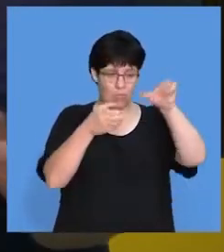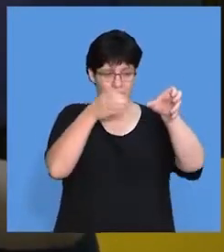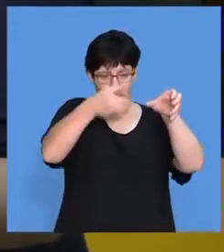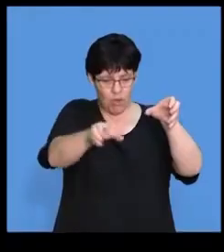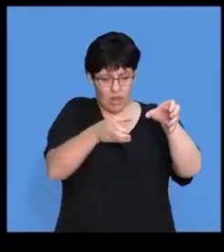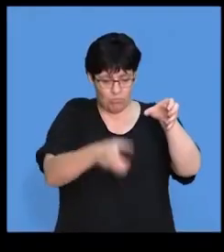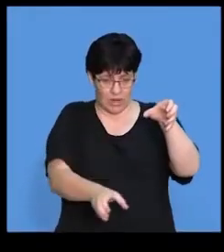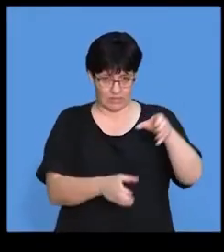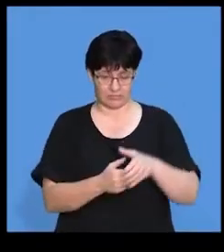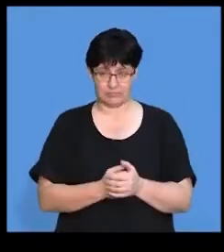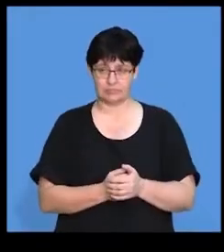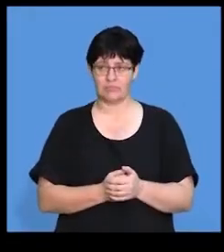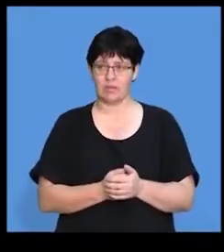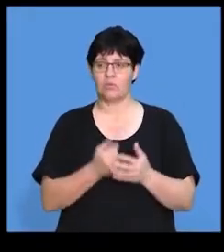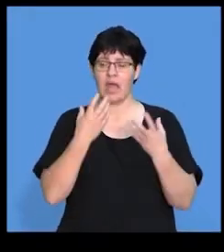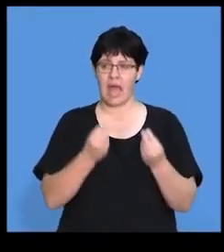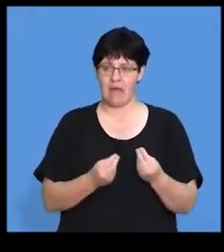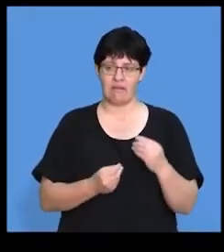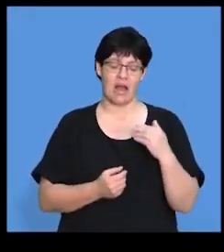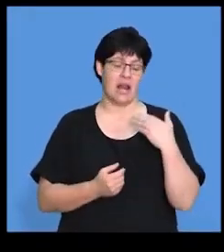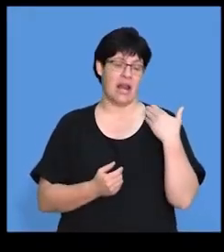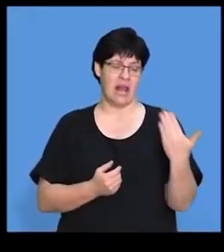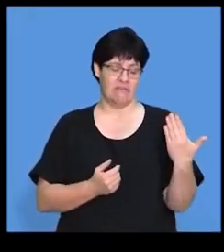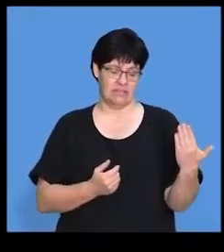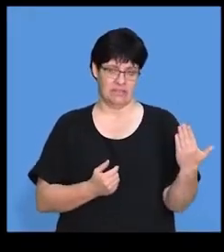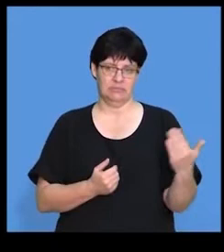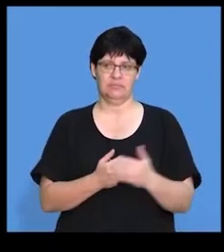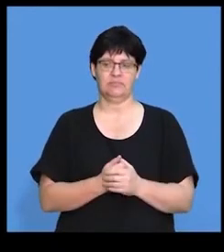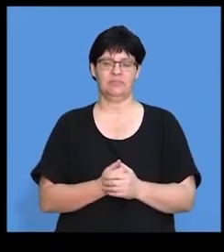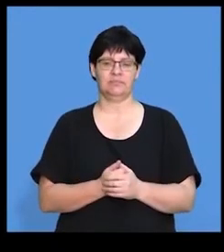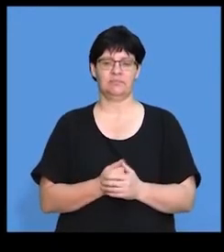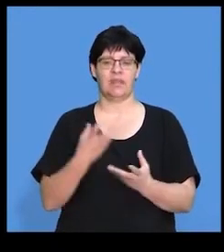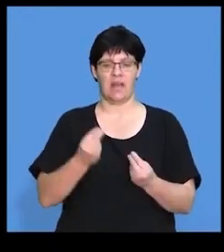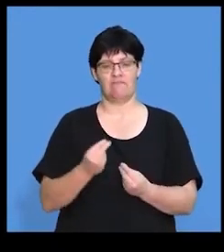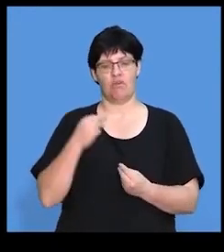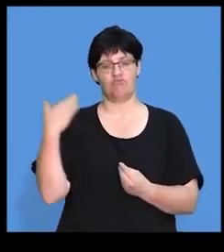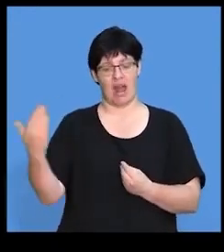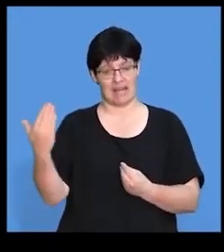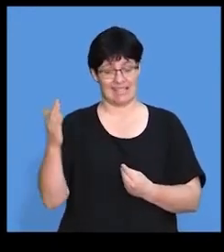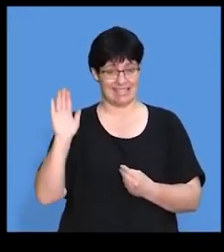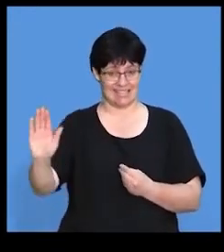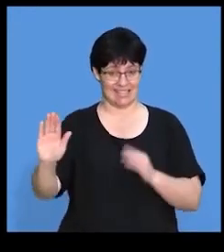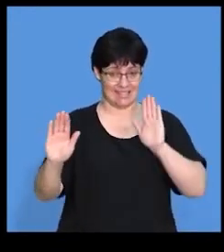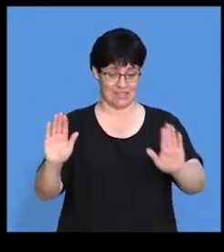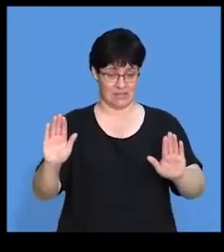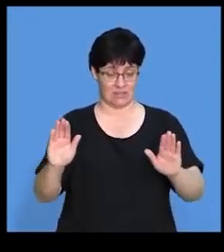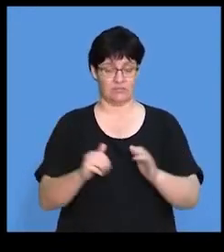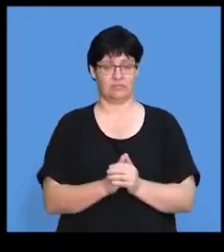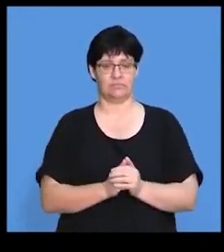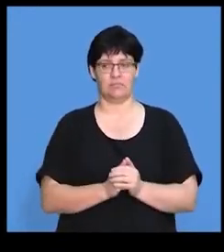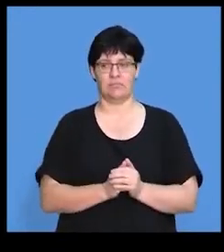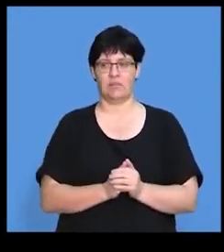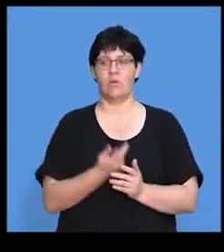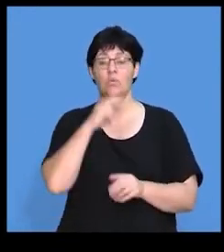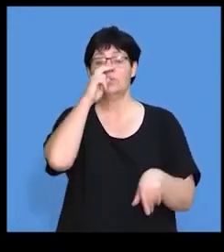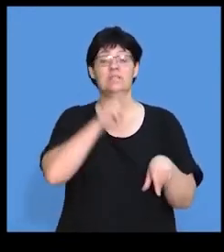up. Okay, so we have a left-hand side over here, and we have a right-hand side over here.